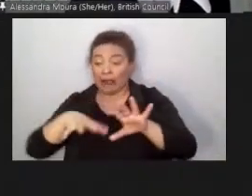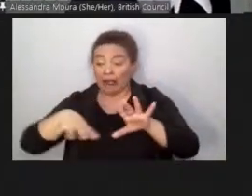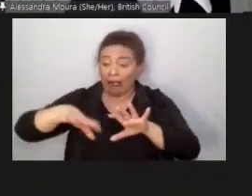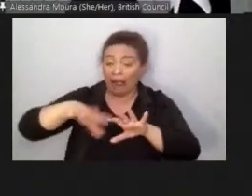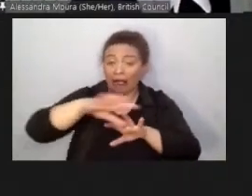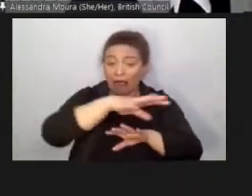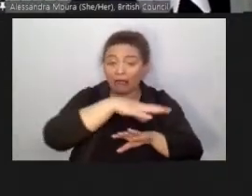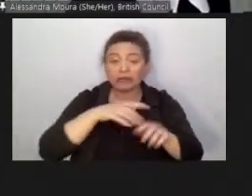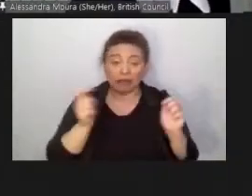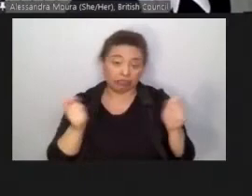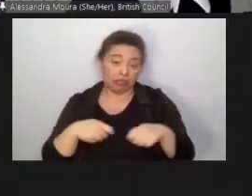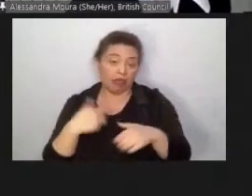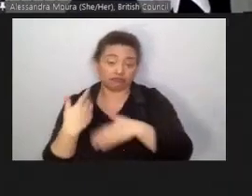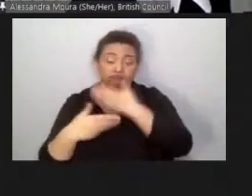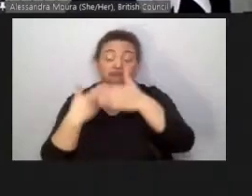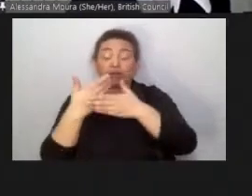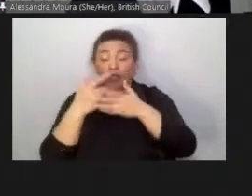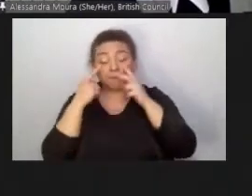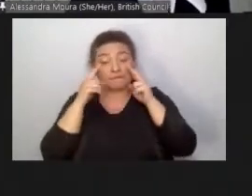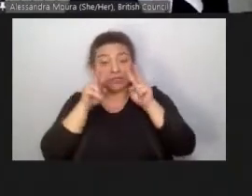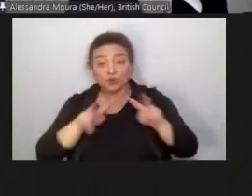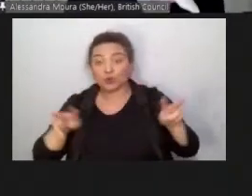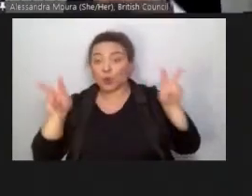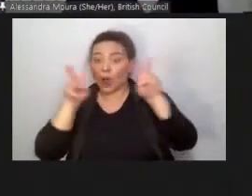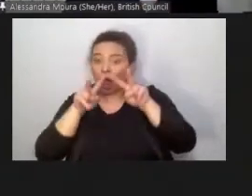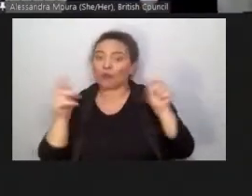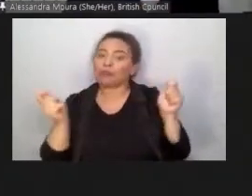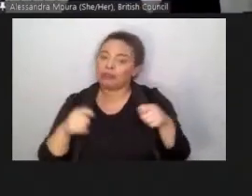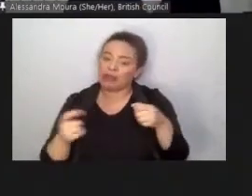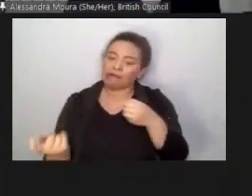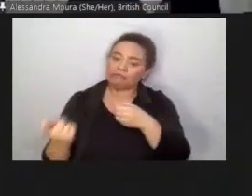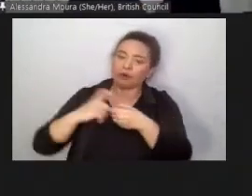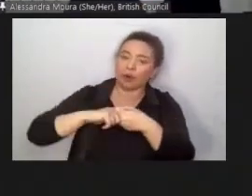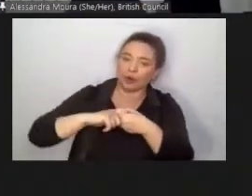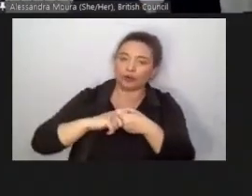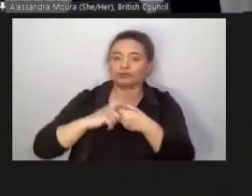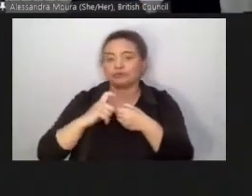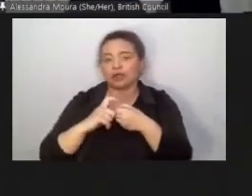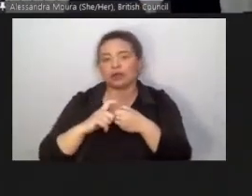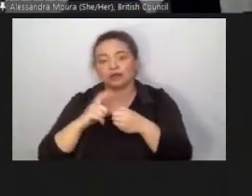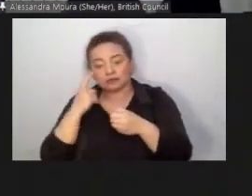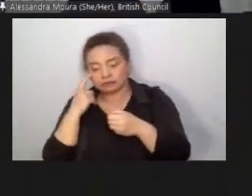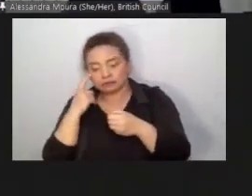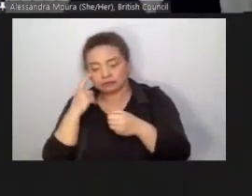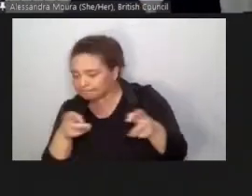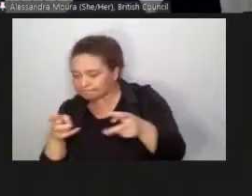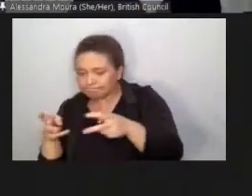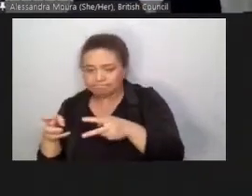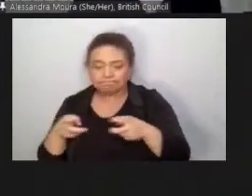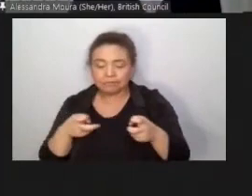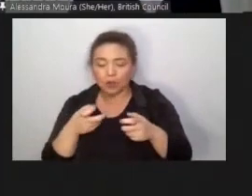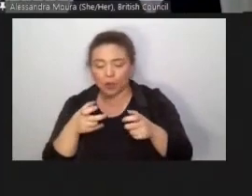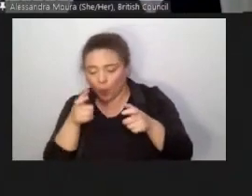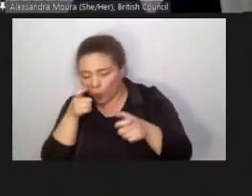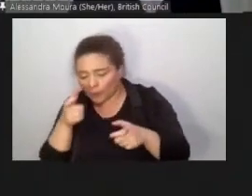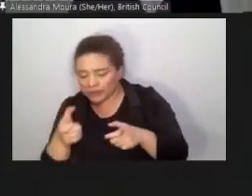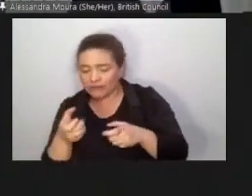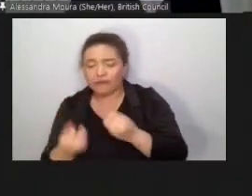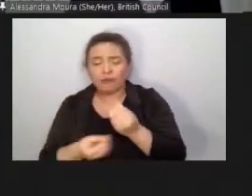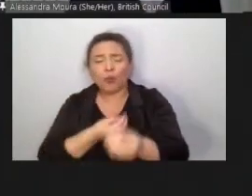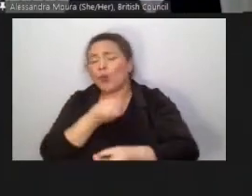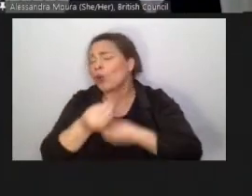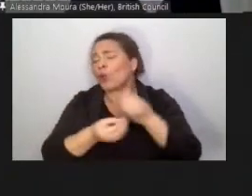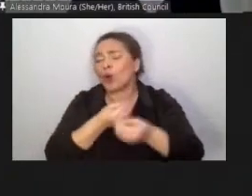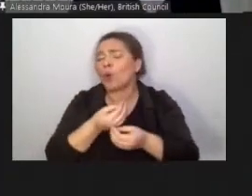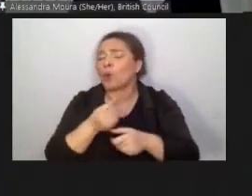coming back to. You can do it again after you've developed something, and you can see how your professional development shape changes. You know, and if you're